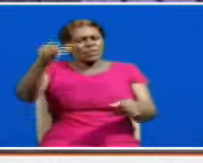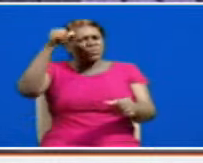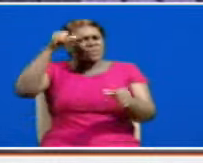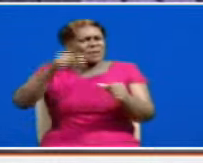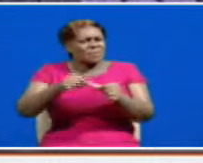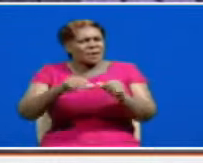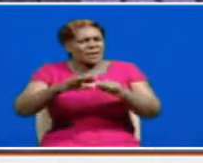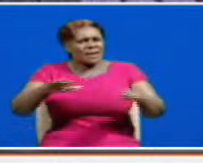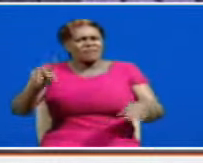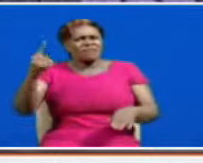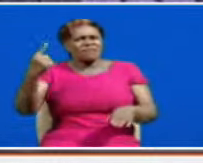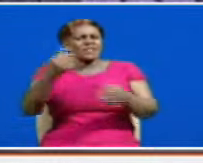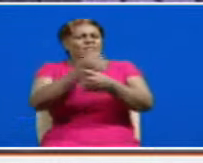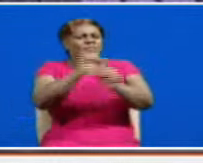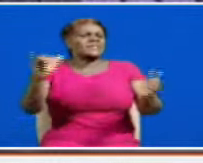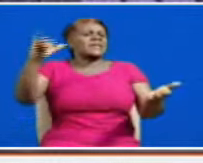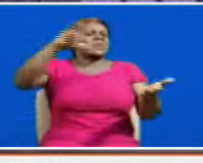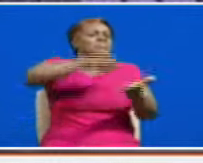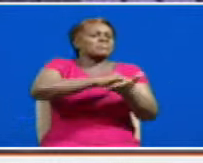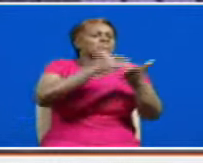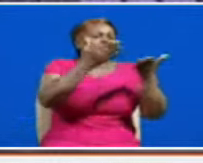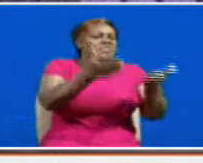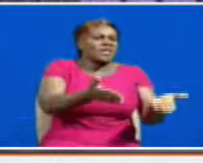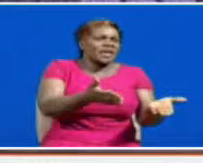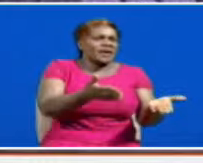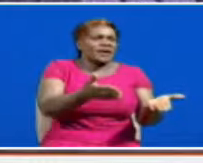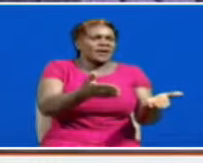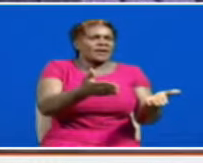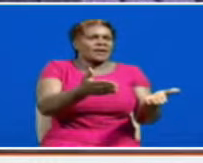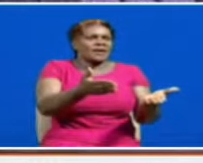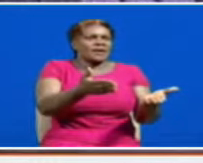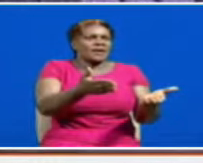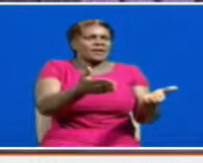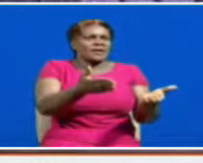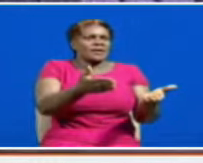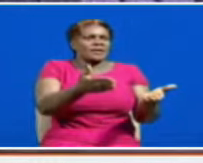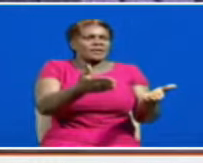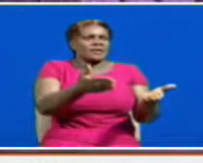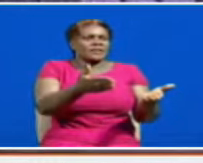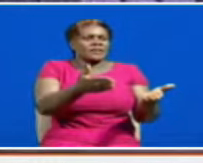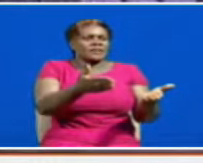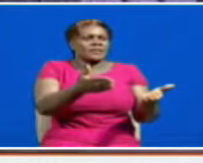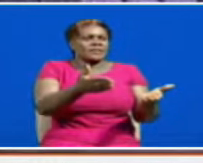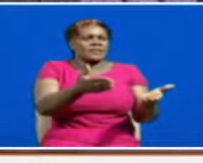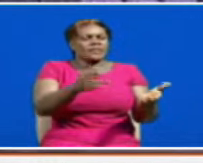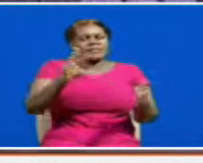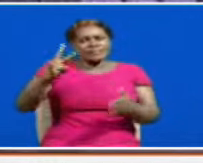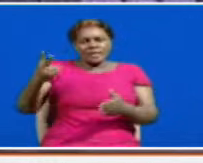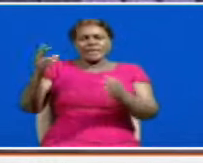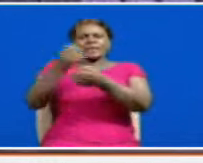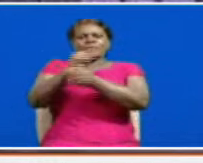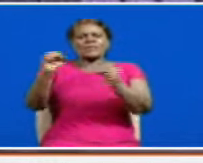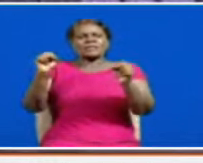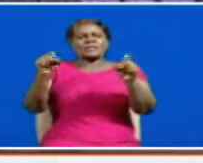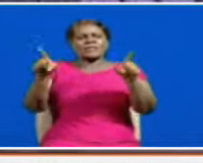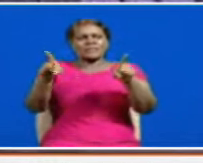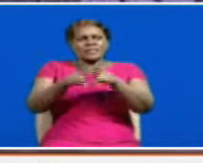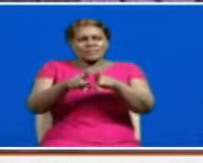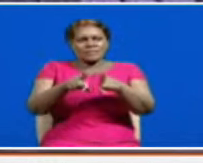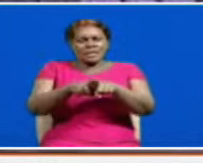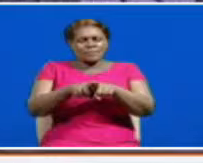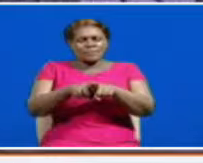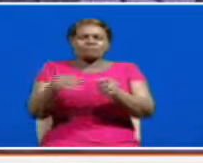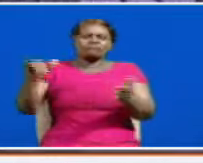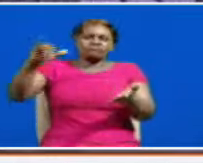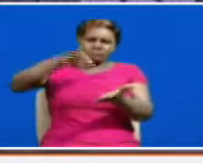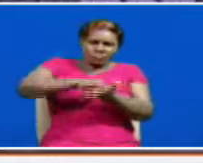the first president landed there when the land was still owned by the War Memorial Hospital. The second president, Moi, did the